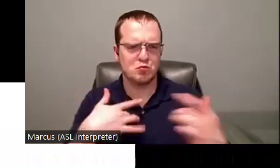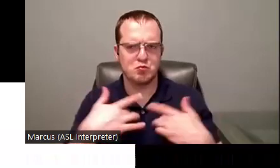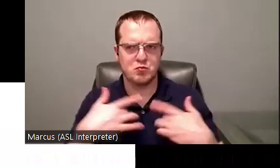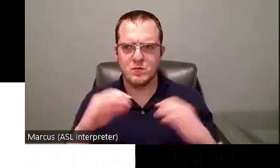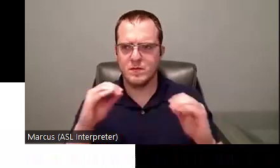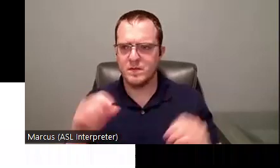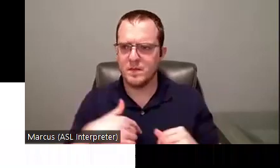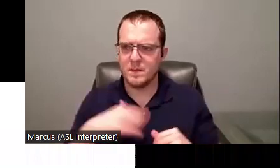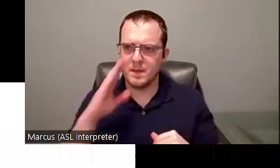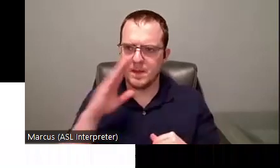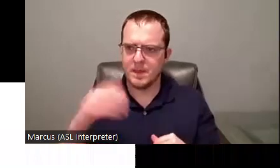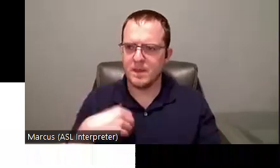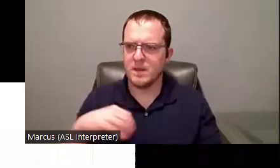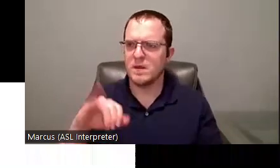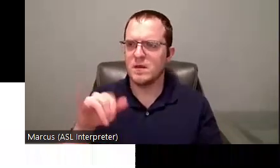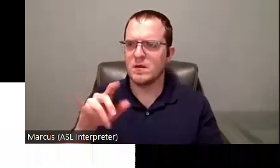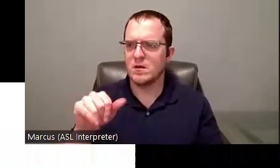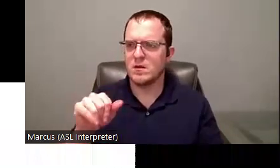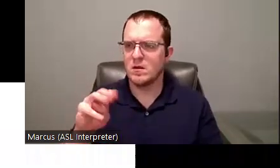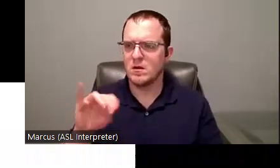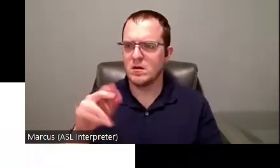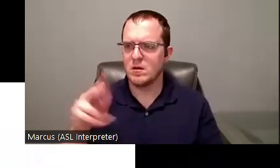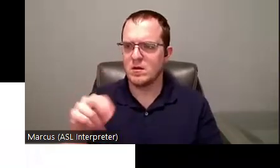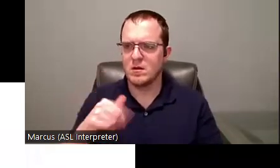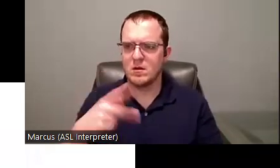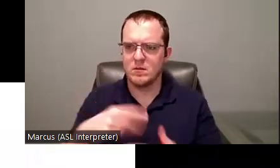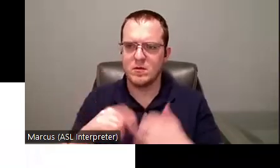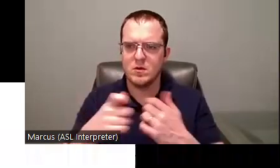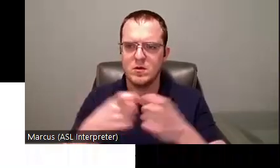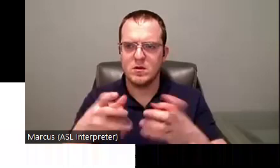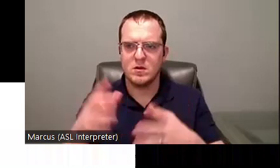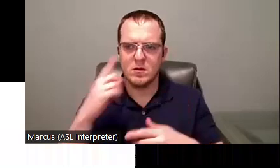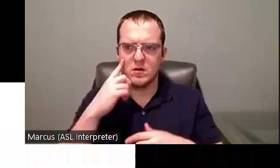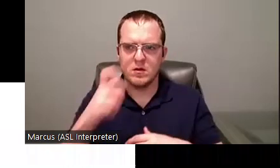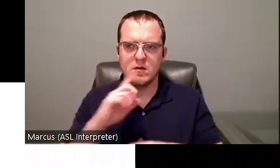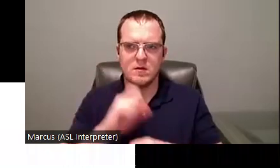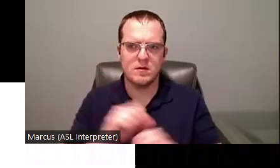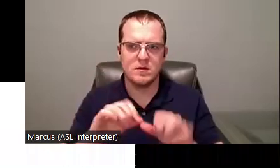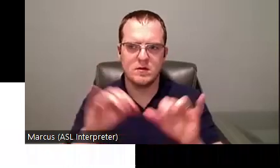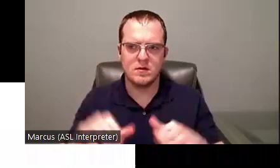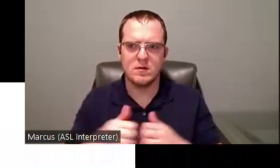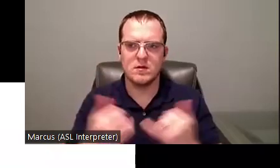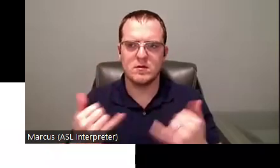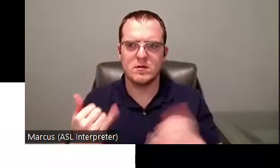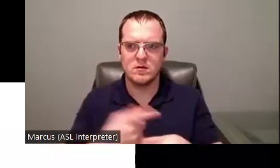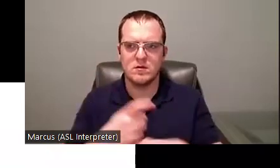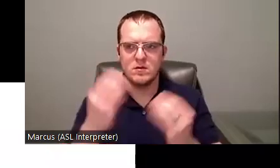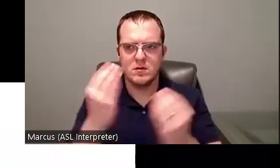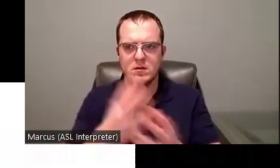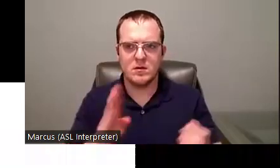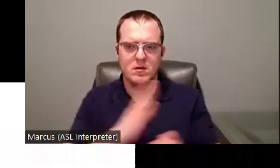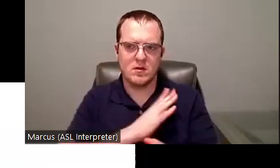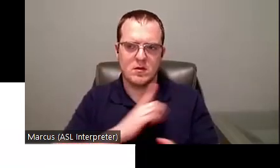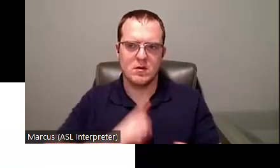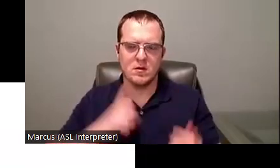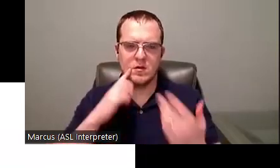Hello, my name is Julia McMahon, and I am a project manager in the Project and Asset Management Division. I'm here today to notify the board and the public of